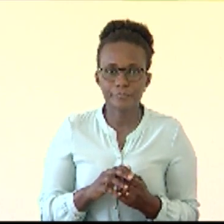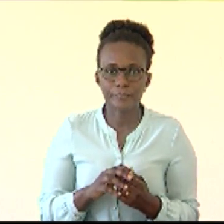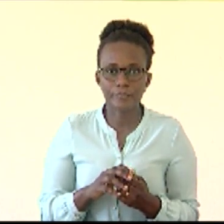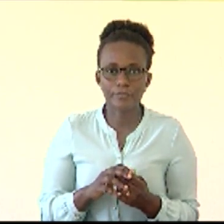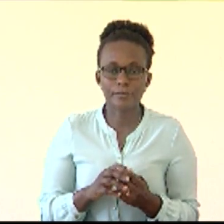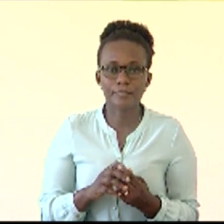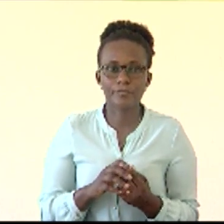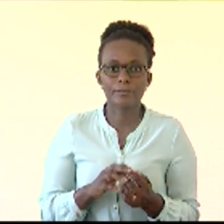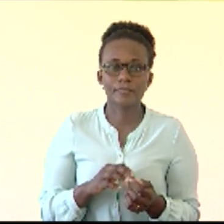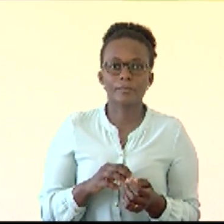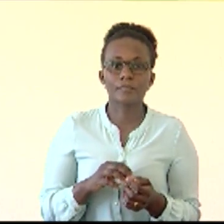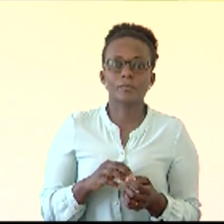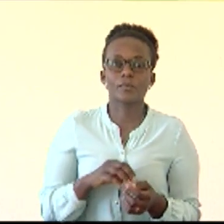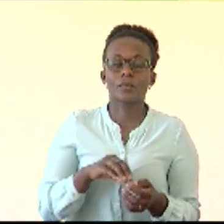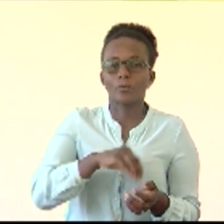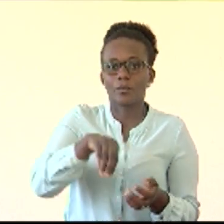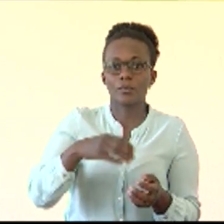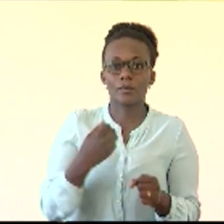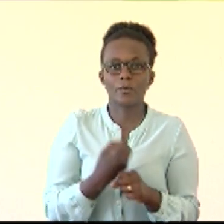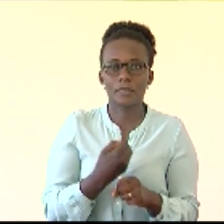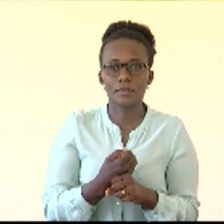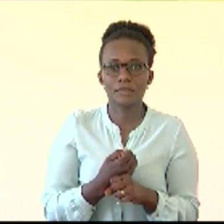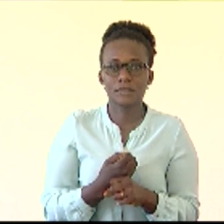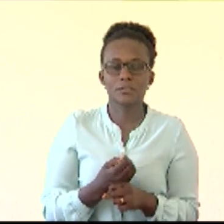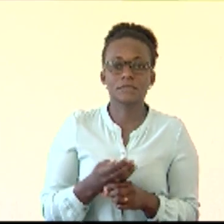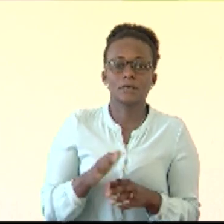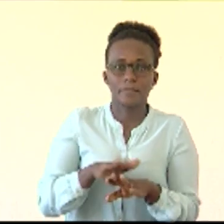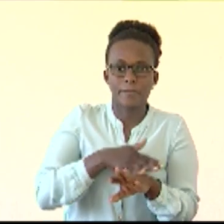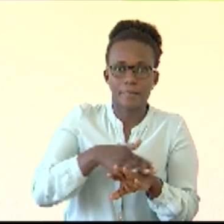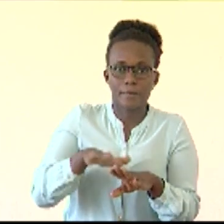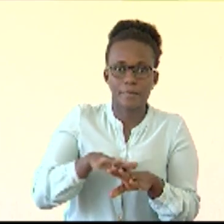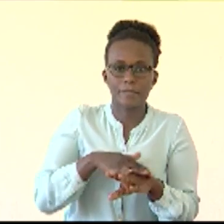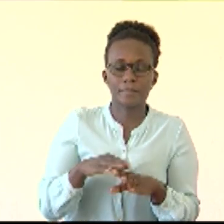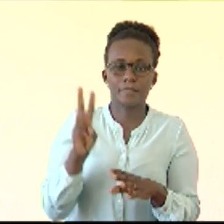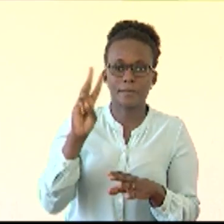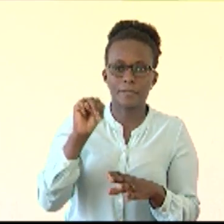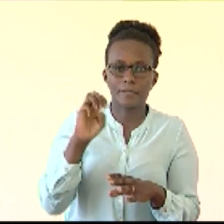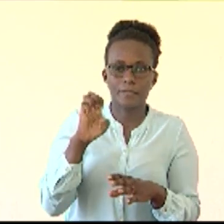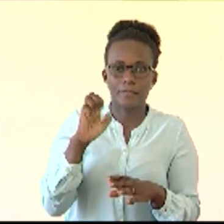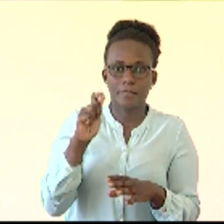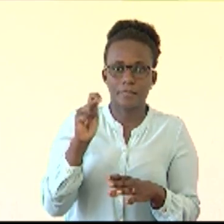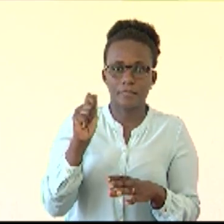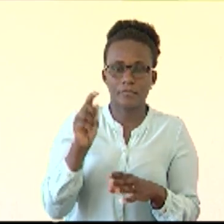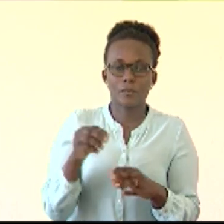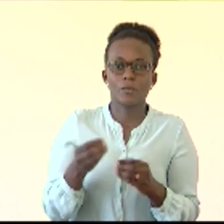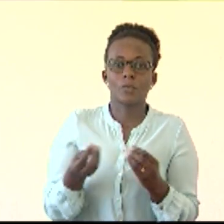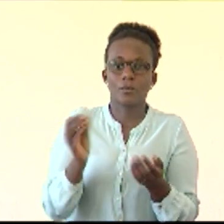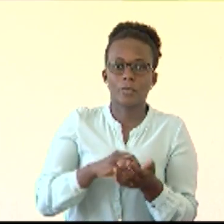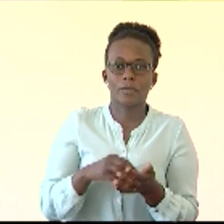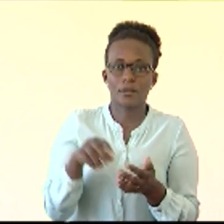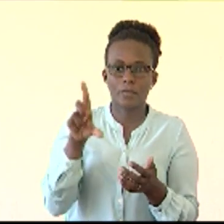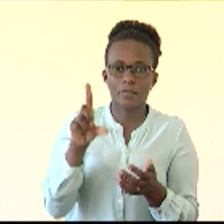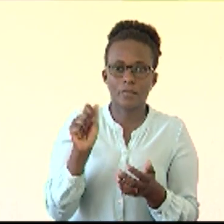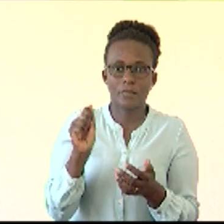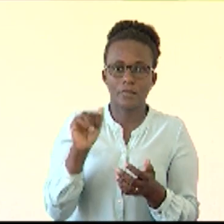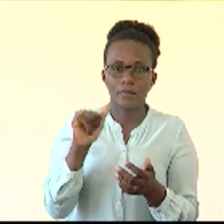define. Process where the surface of one metal is coated with a layer of a different metal. Of course,